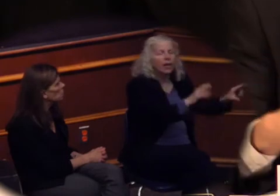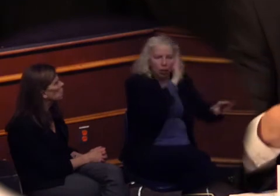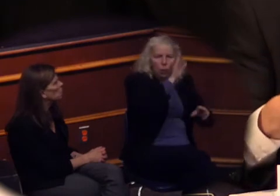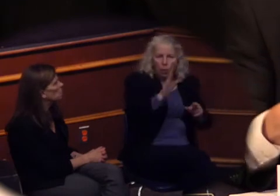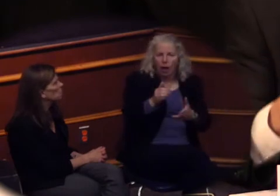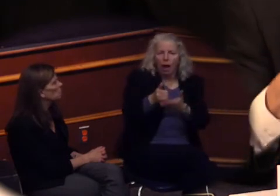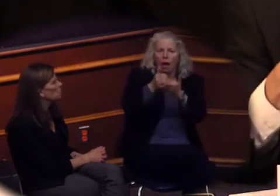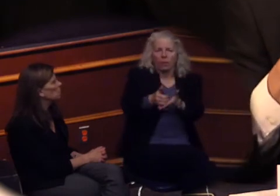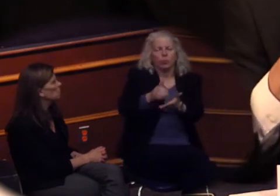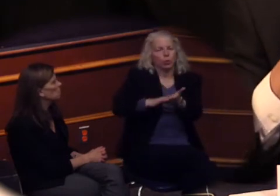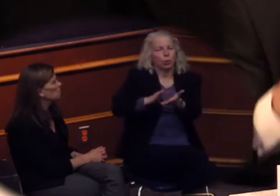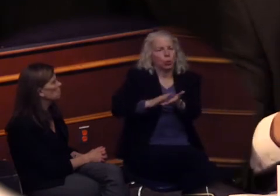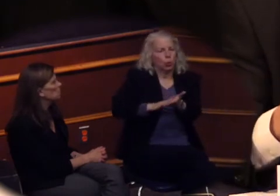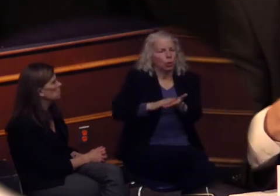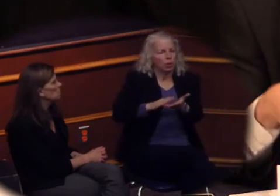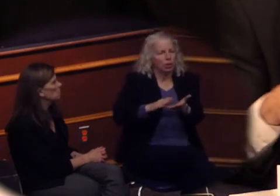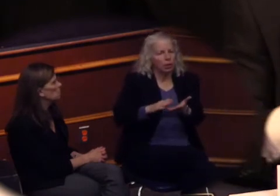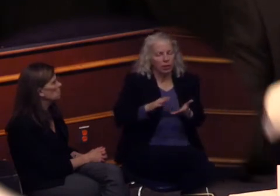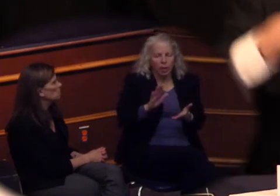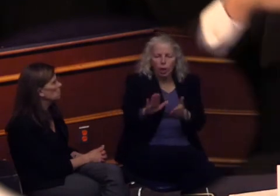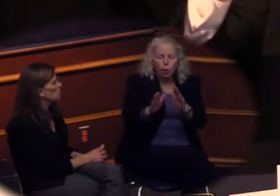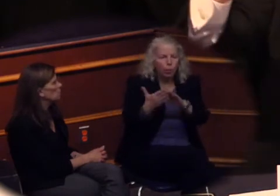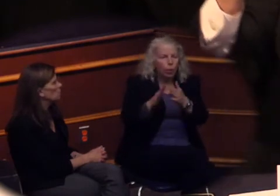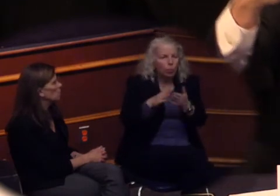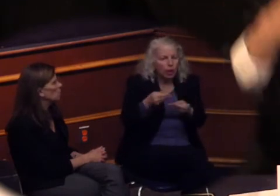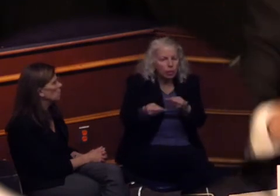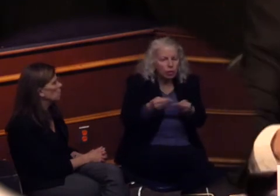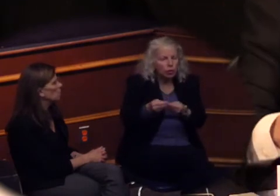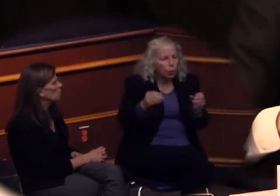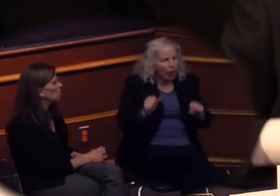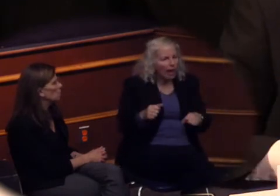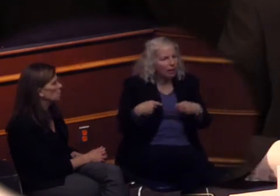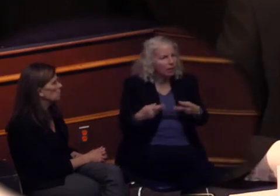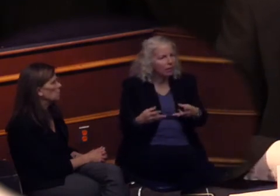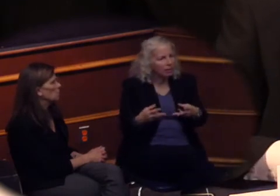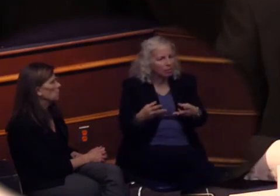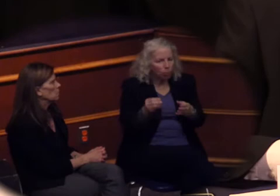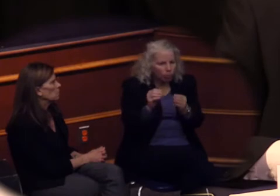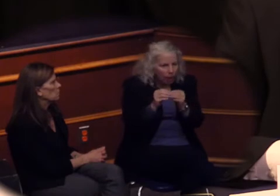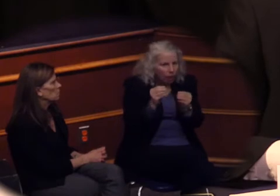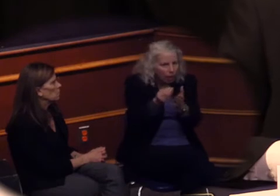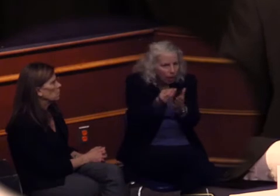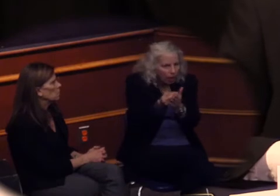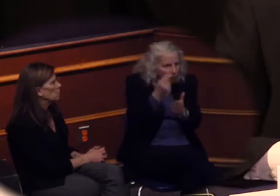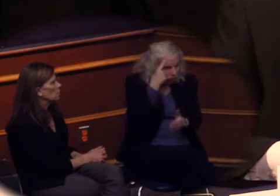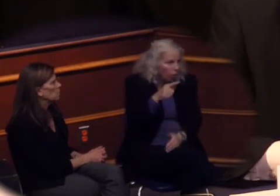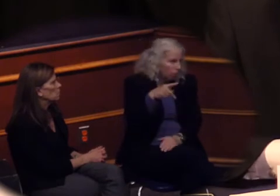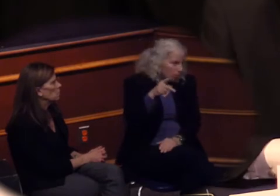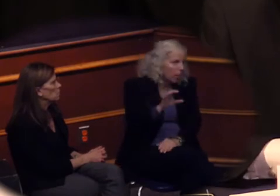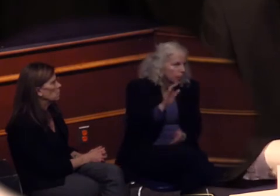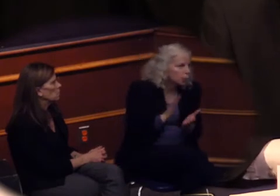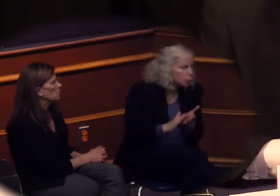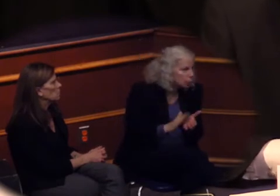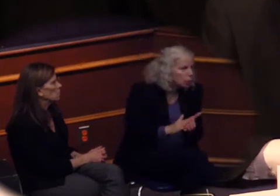relieve the pressure on community budgets to then be able to provide the incremental amount for schools.